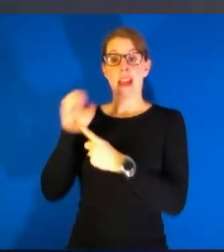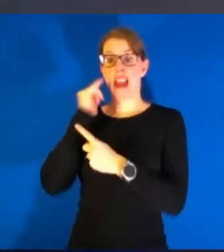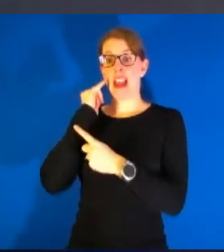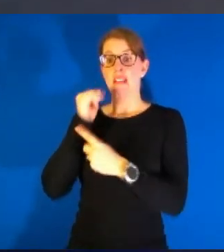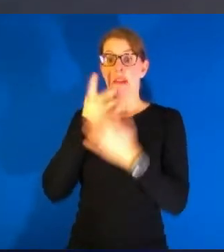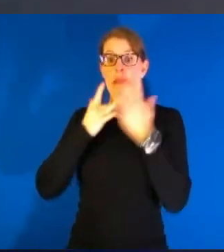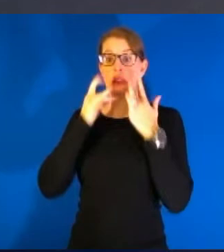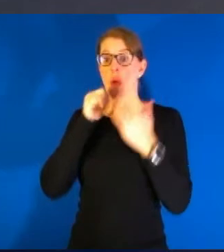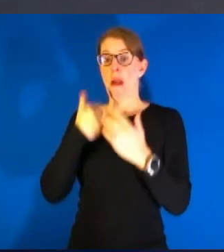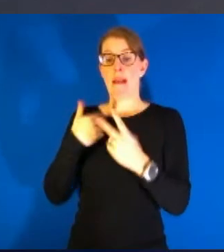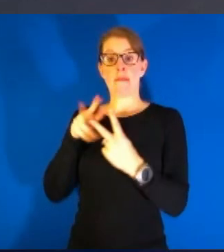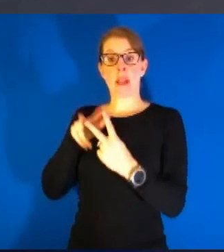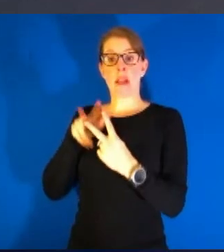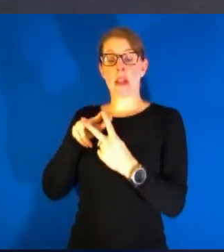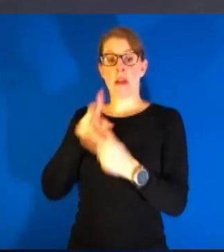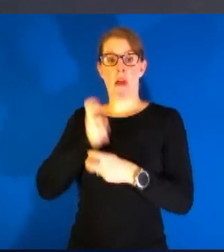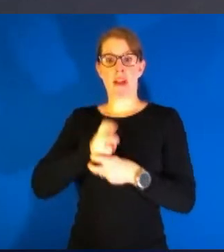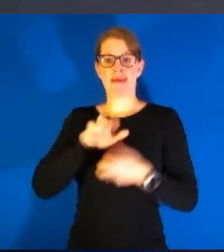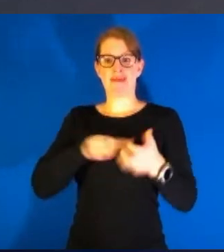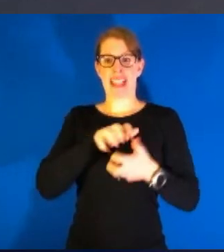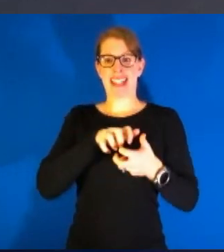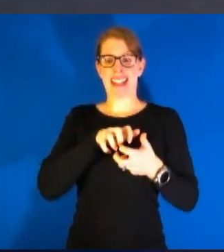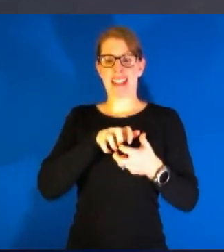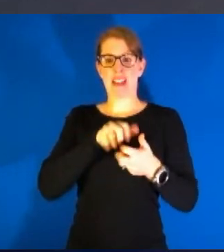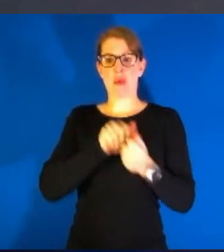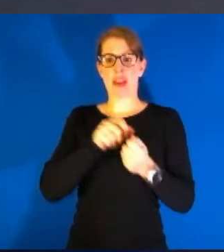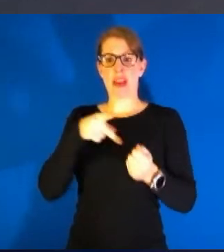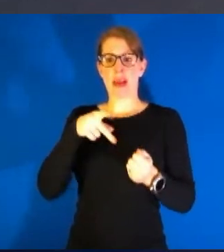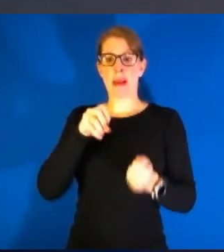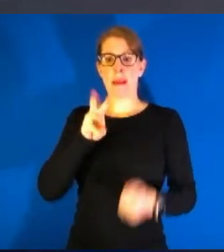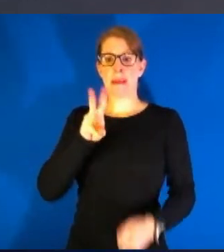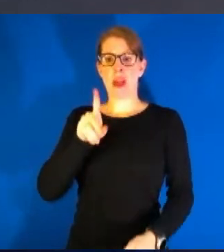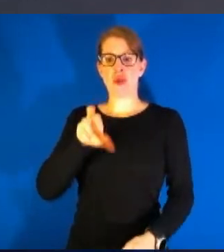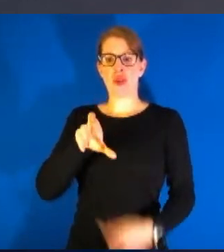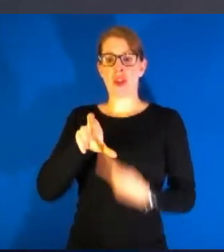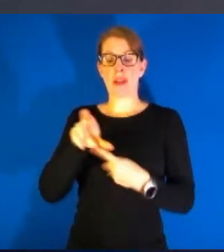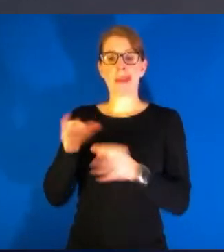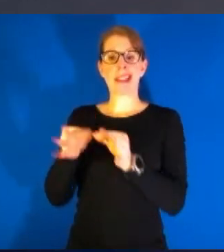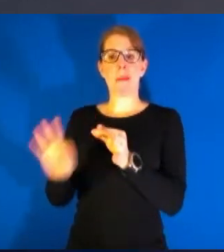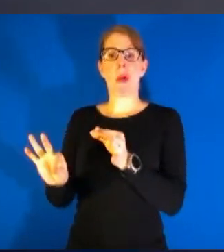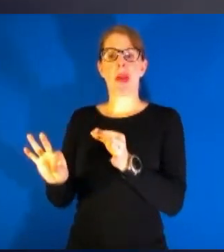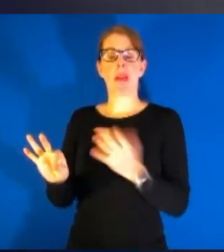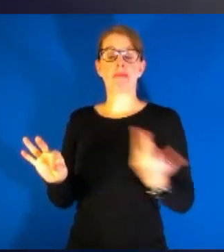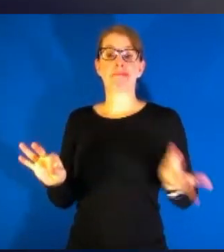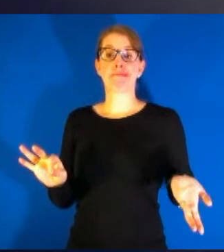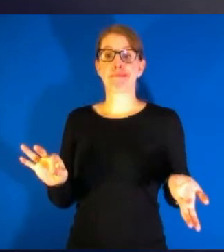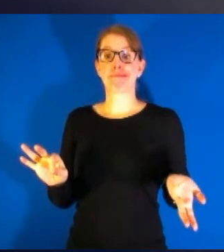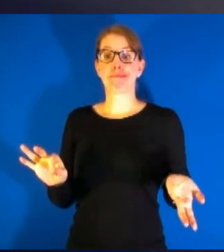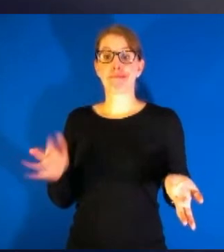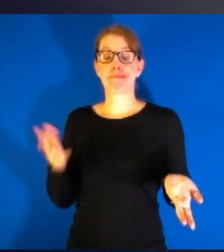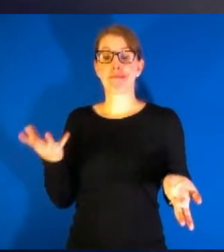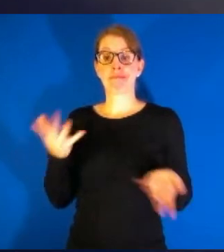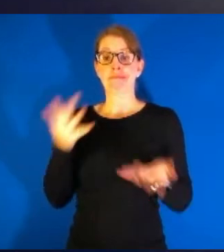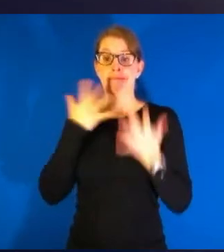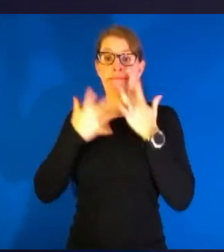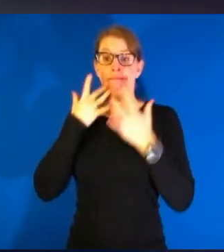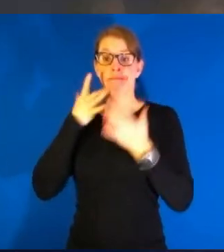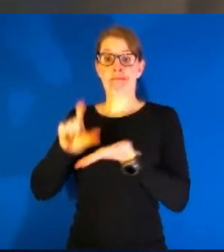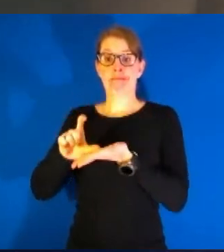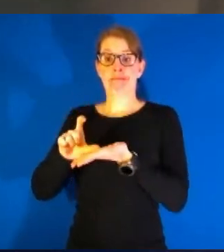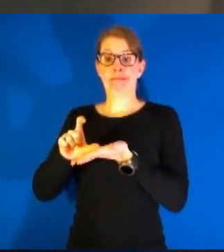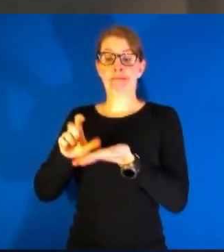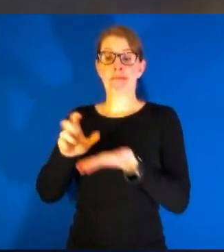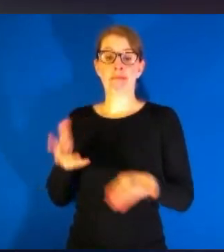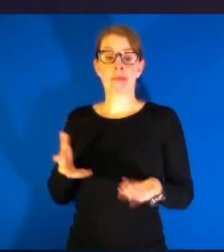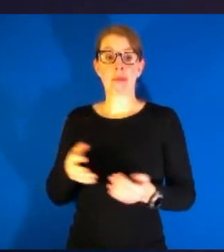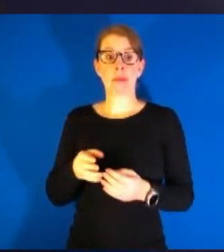able to mix those products and get them to patients. So something as simple as that. Something as simple, and the explanation for